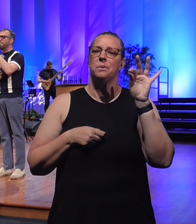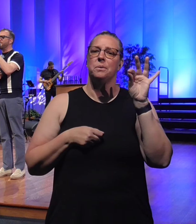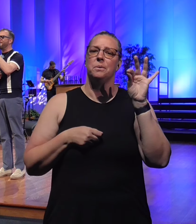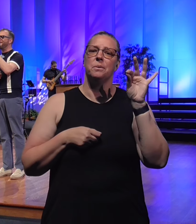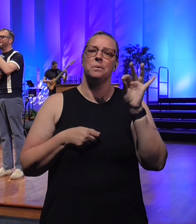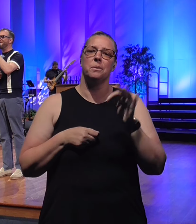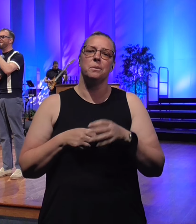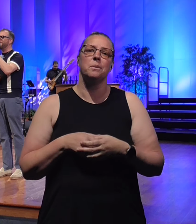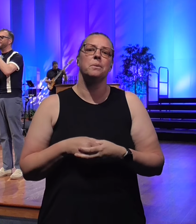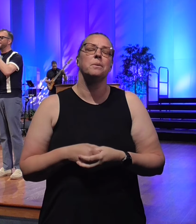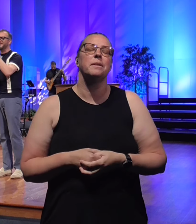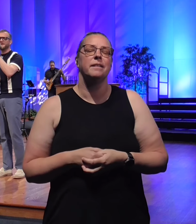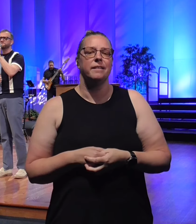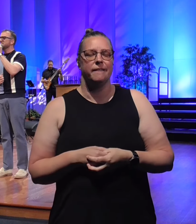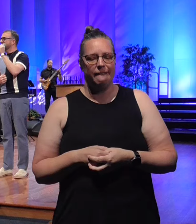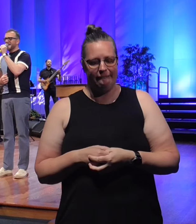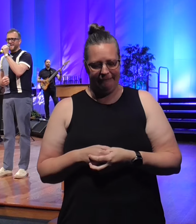soul.